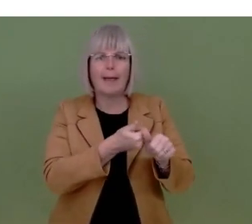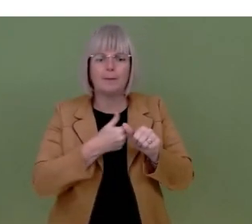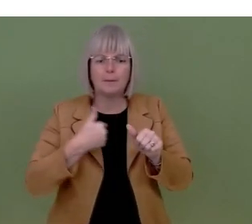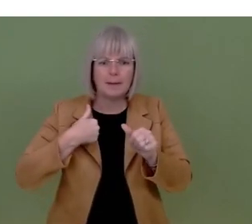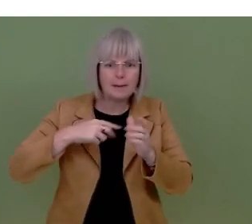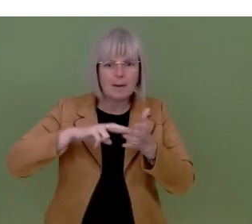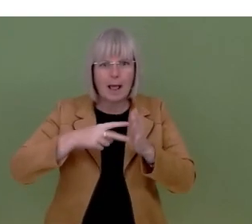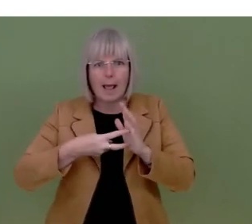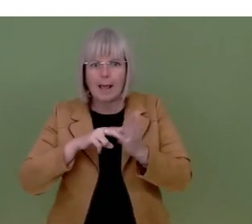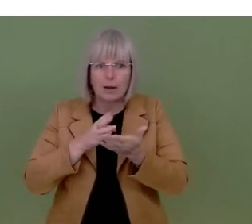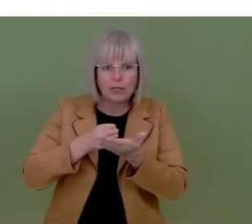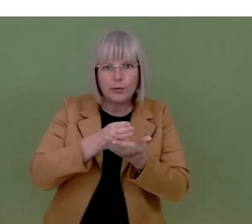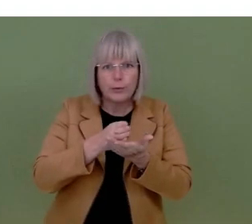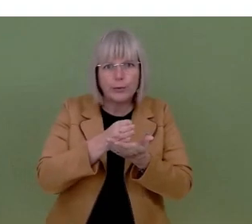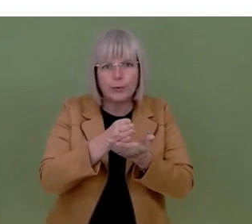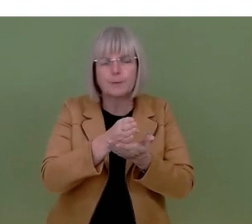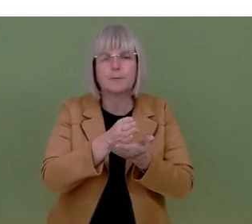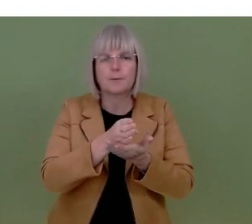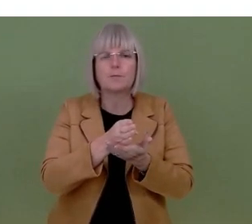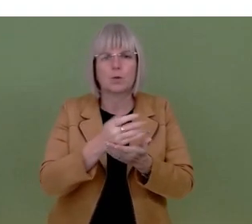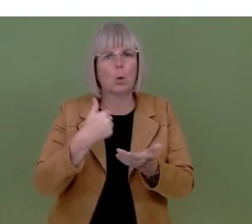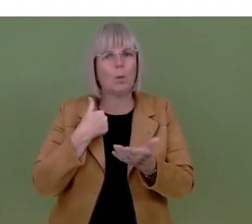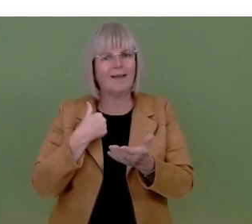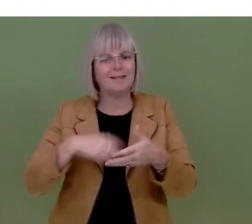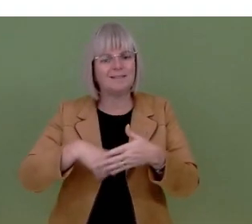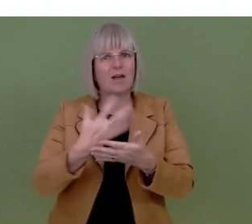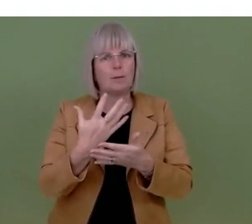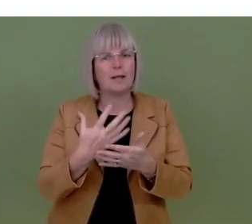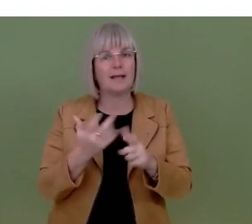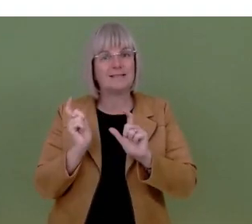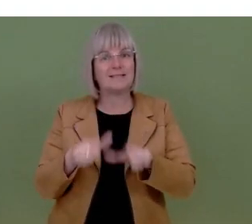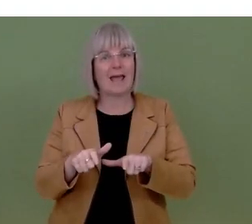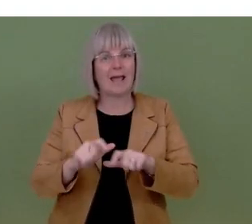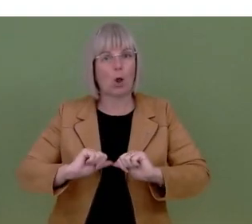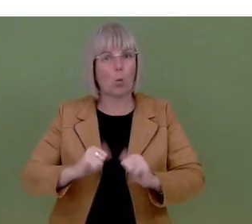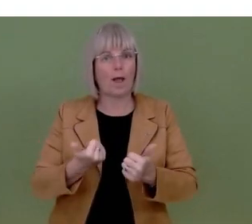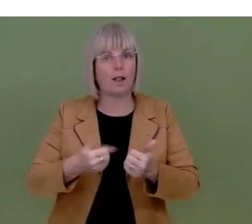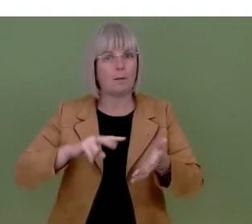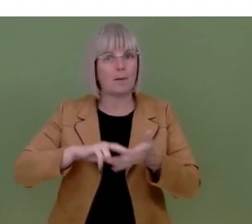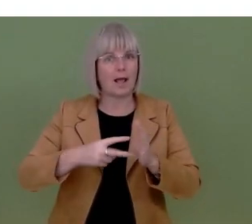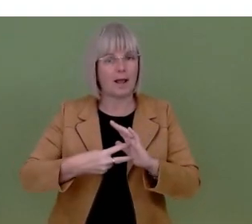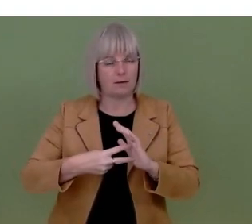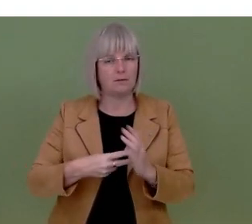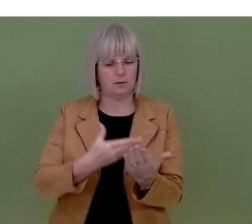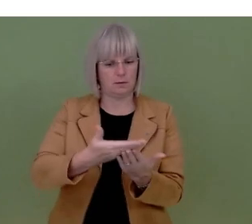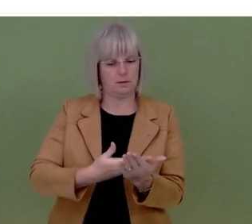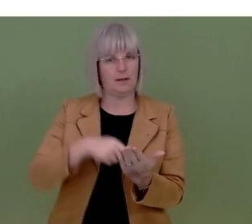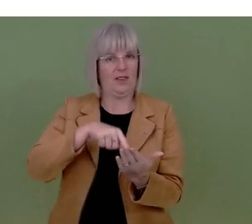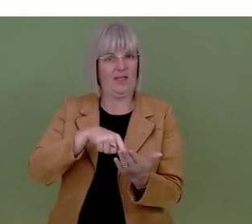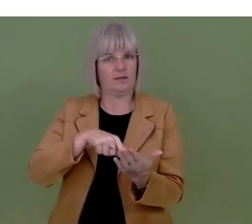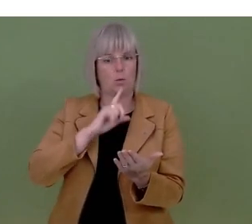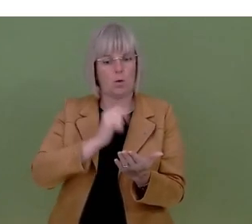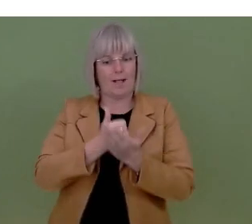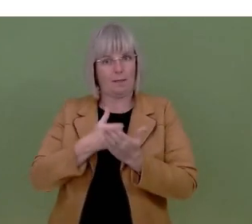distress, we developed a staying well plan, which was going to help me in hospital, and